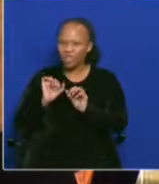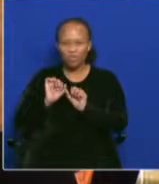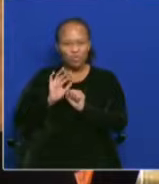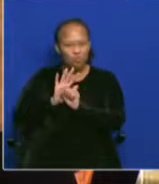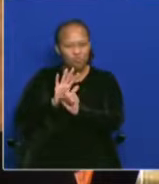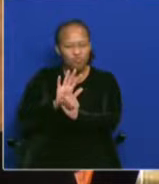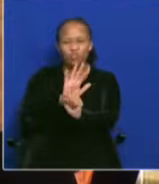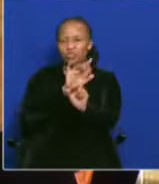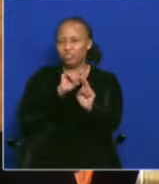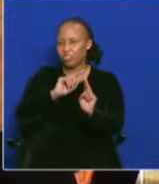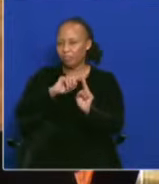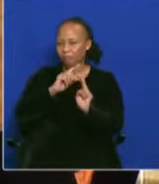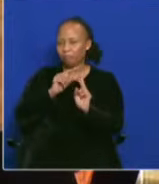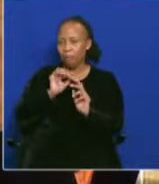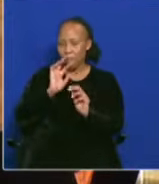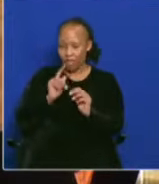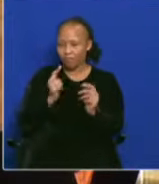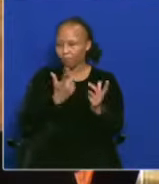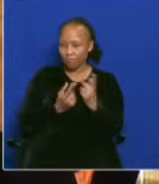Mr. Sayed says